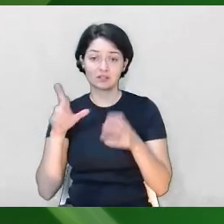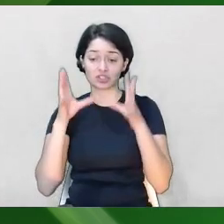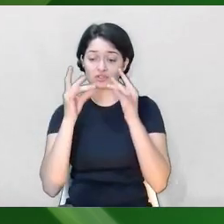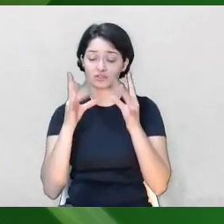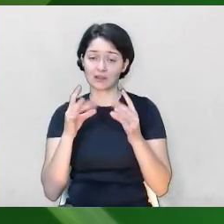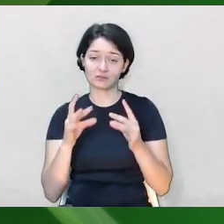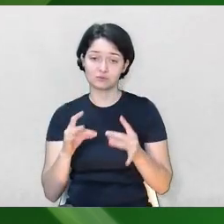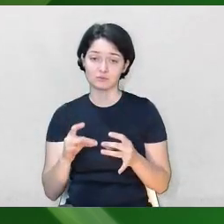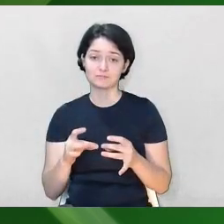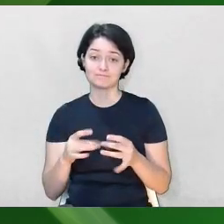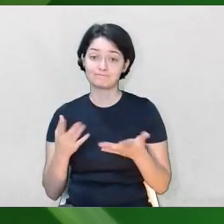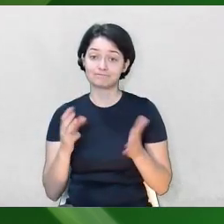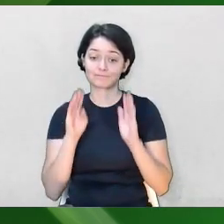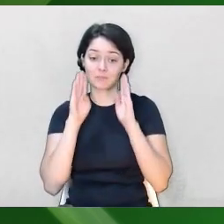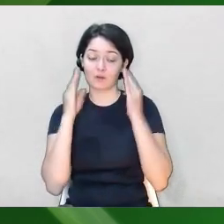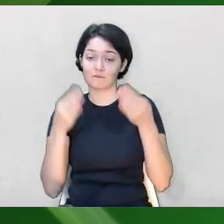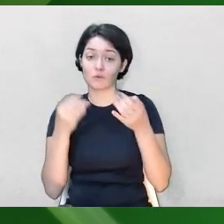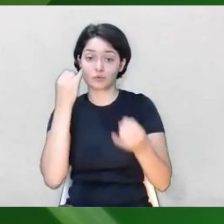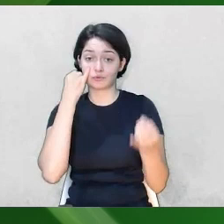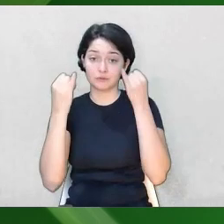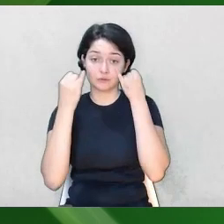completely different from the point of view of data.